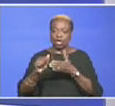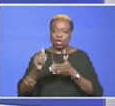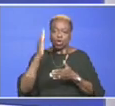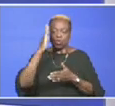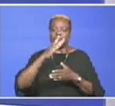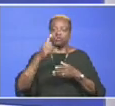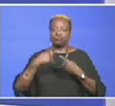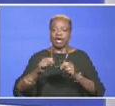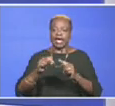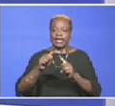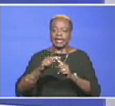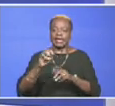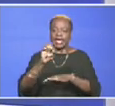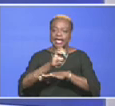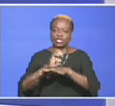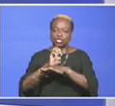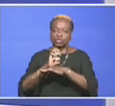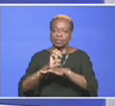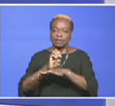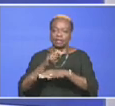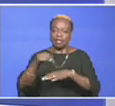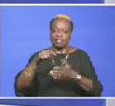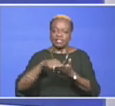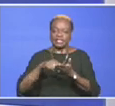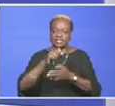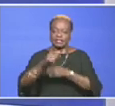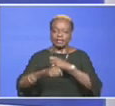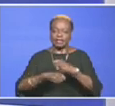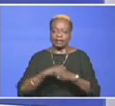this year, and Governor Roll explained some of its features.